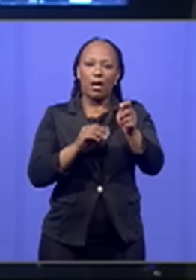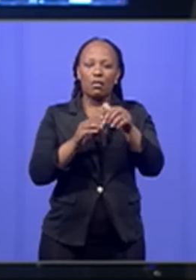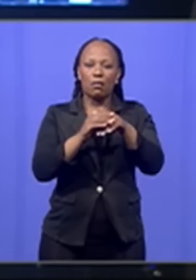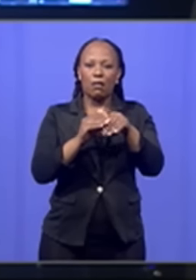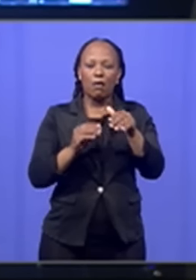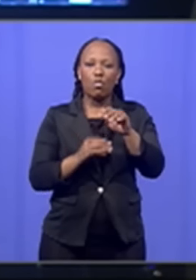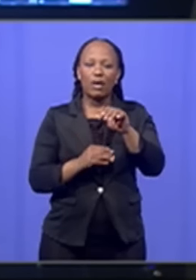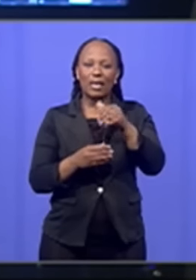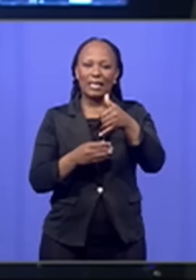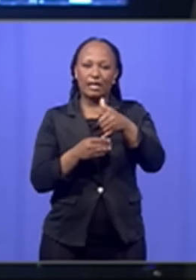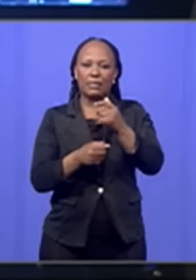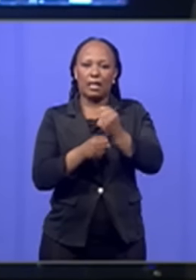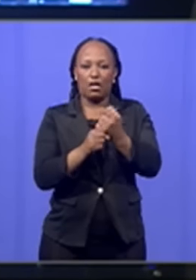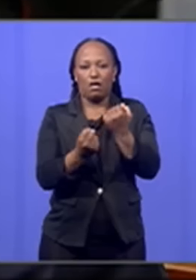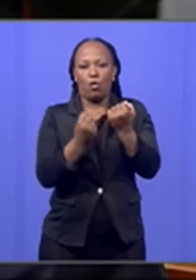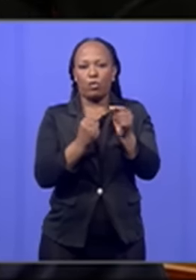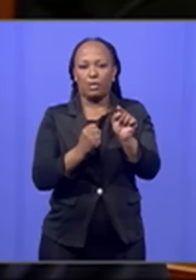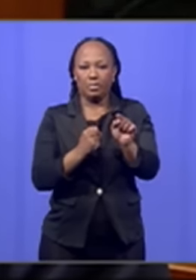la Jamestown.